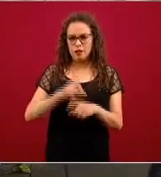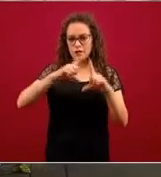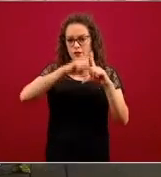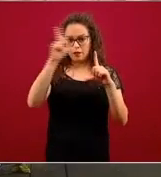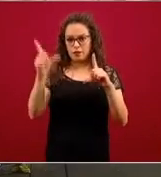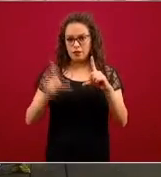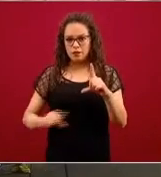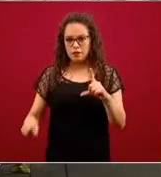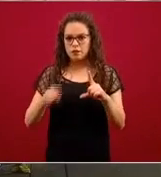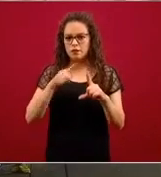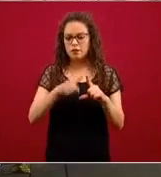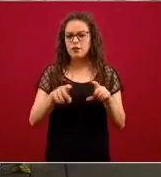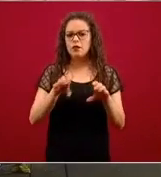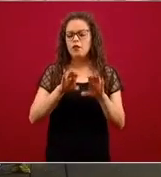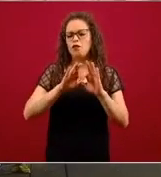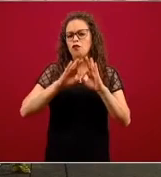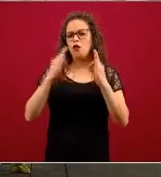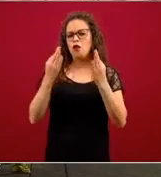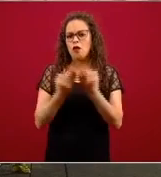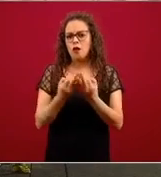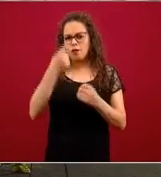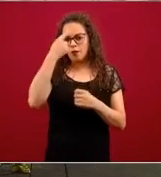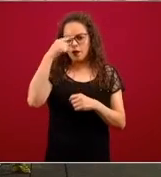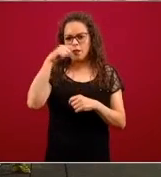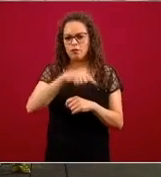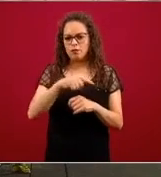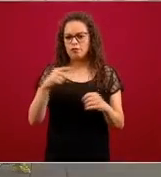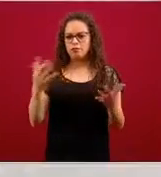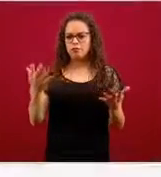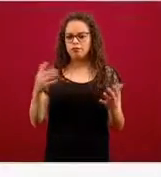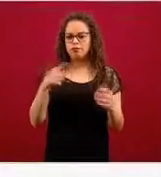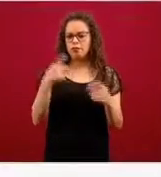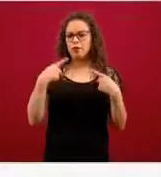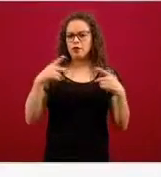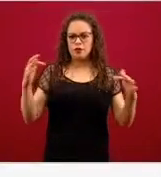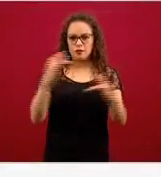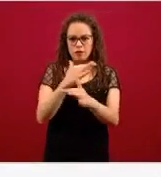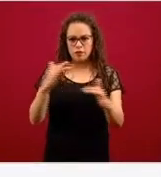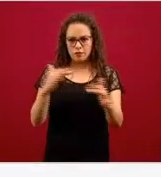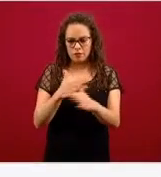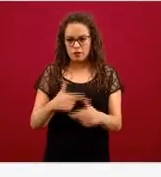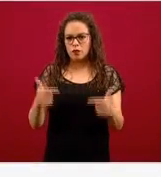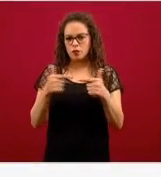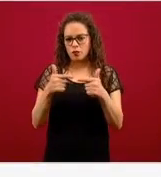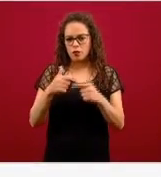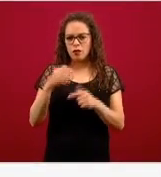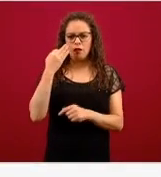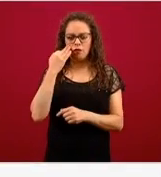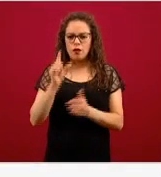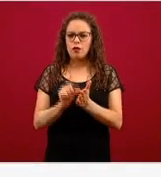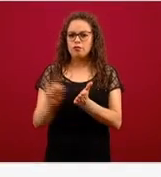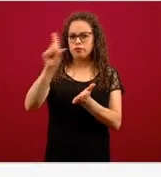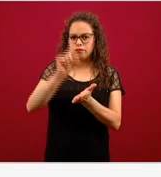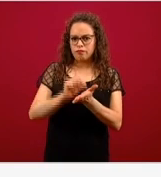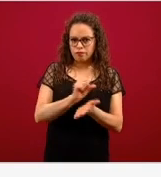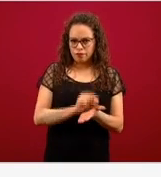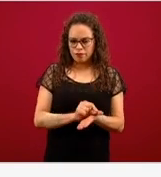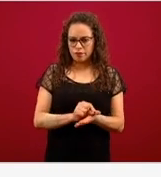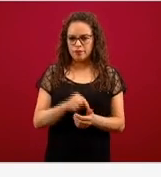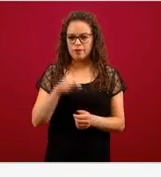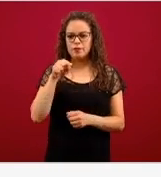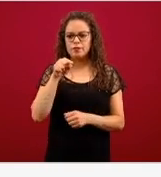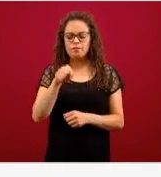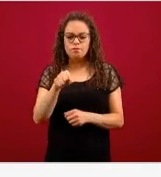necessary orientation. Google, Facebook y Twitter. Now here we